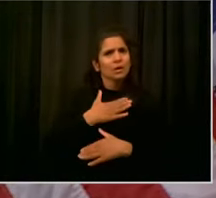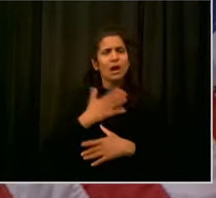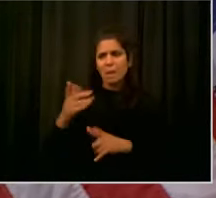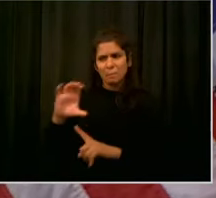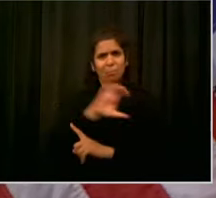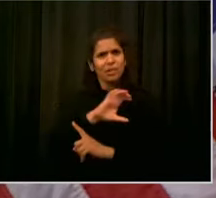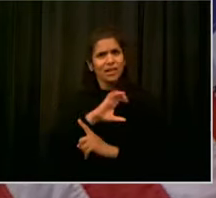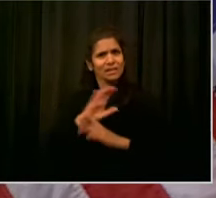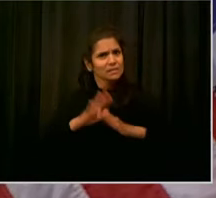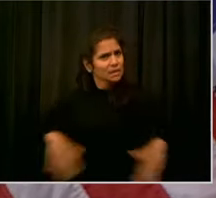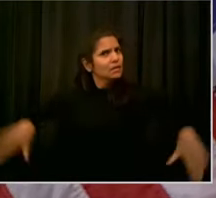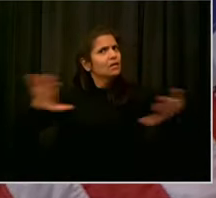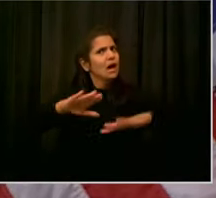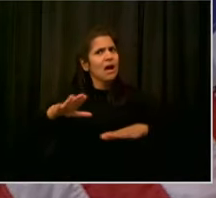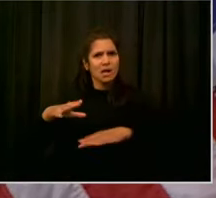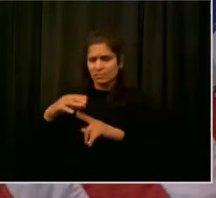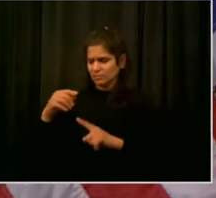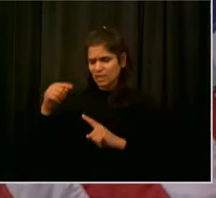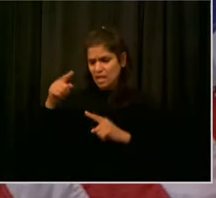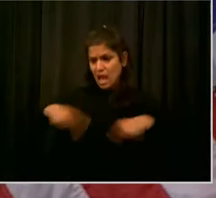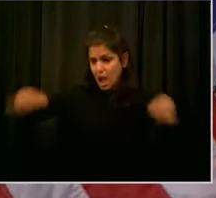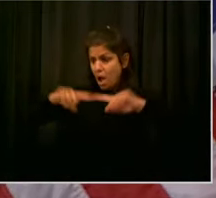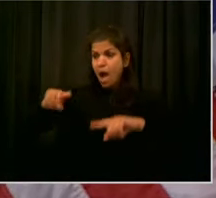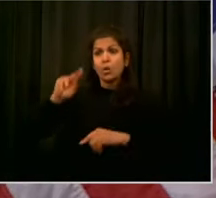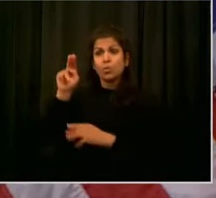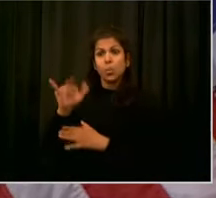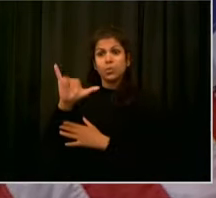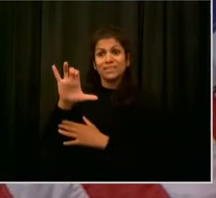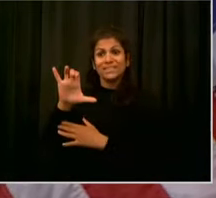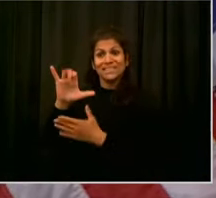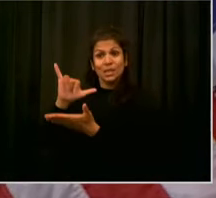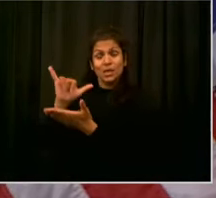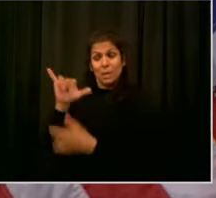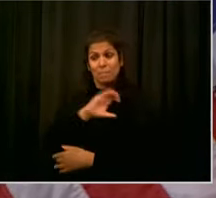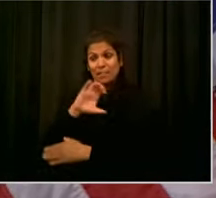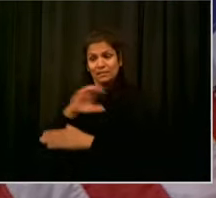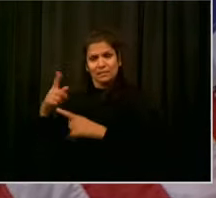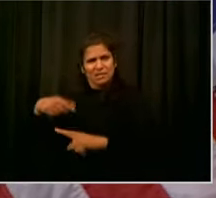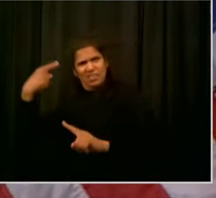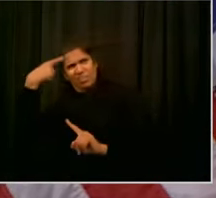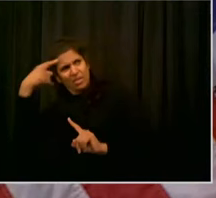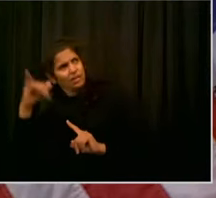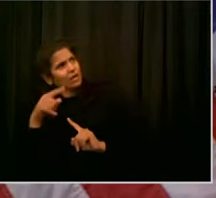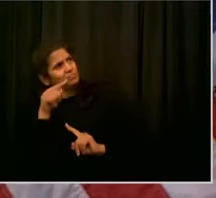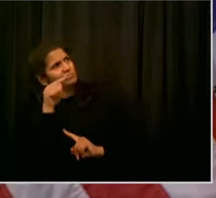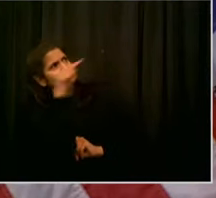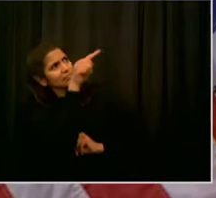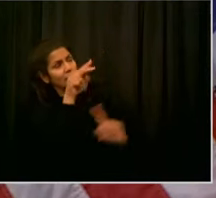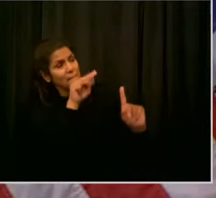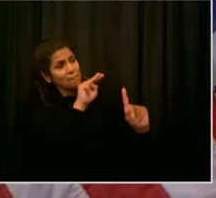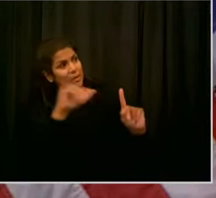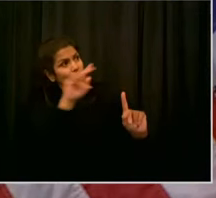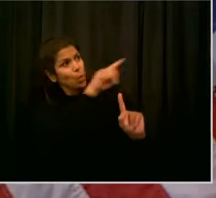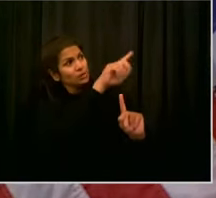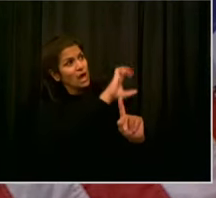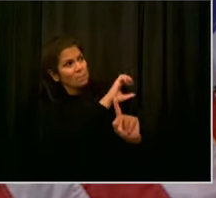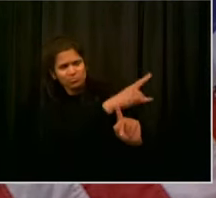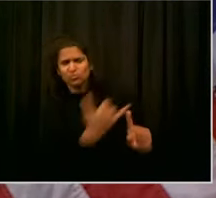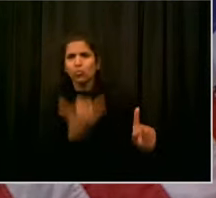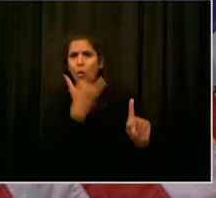Shea. This is a true believer in change and reform. He also is a true believer in his profession and